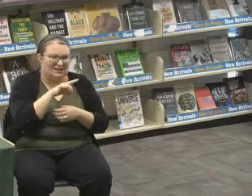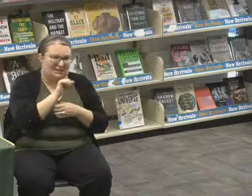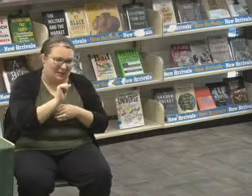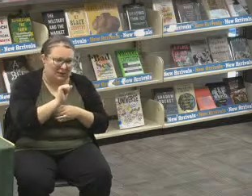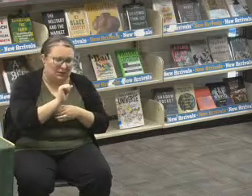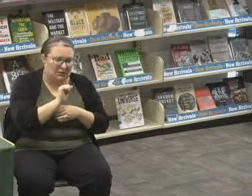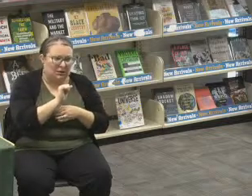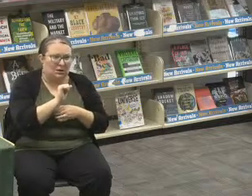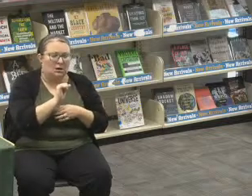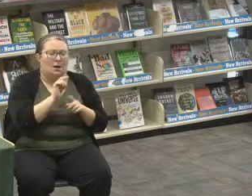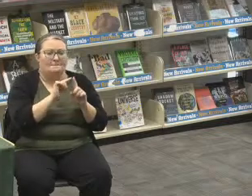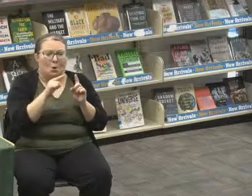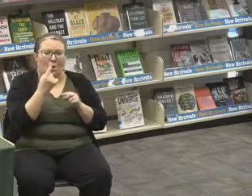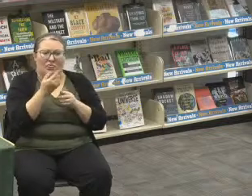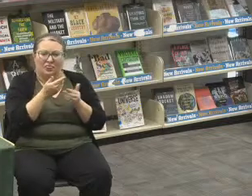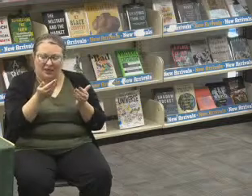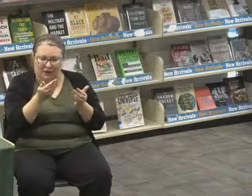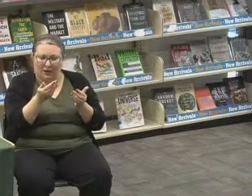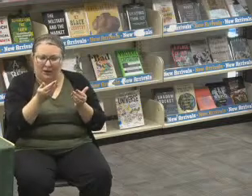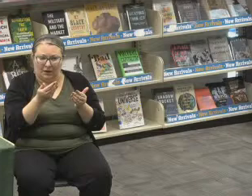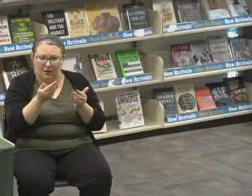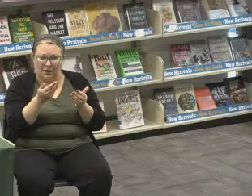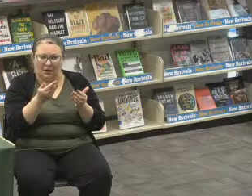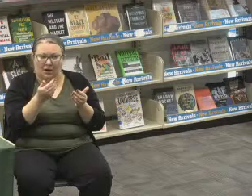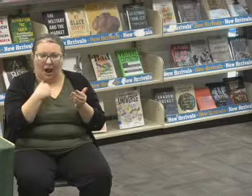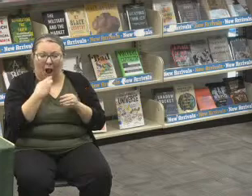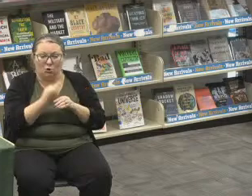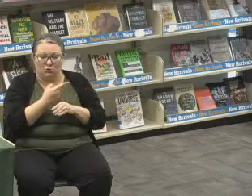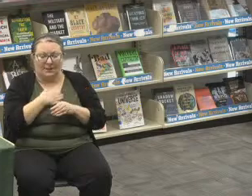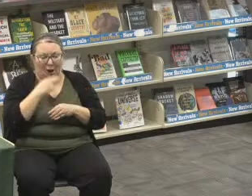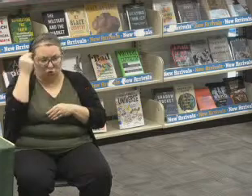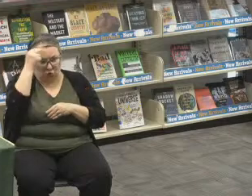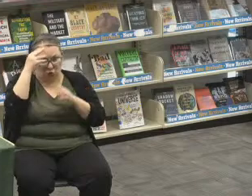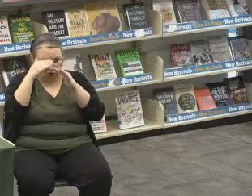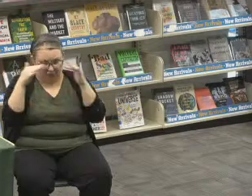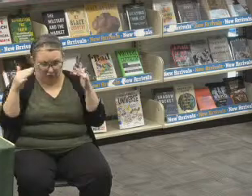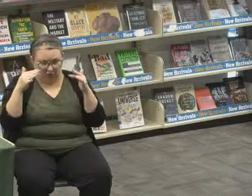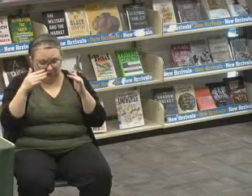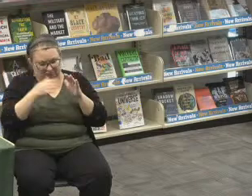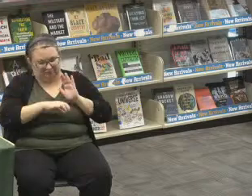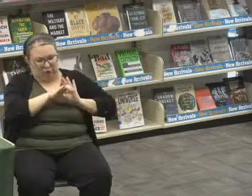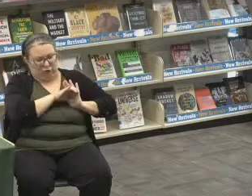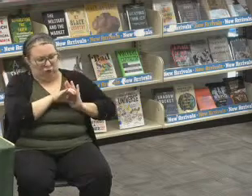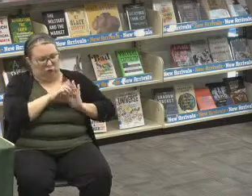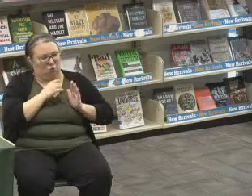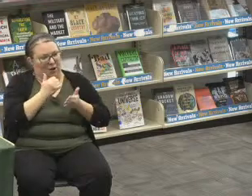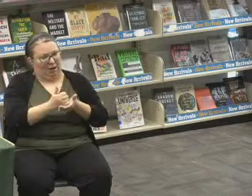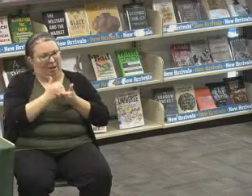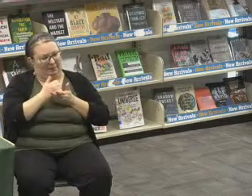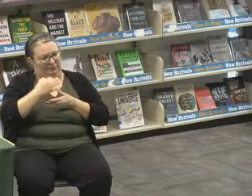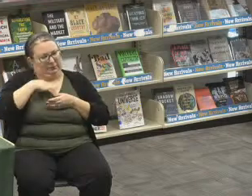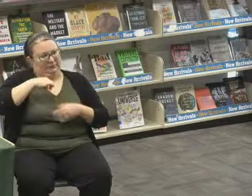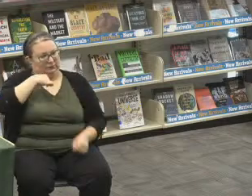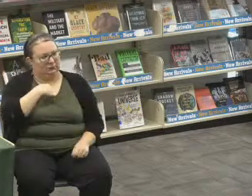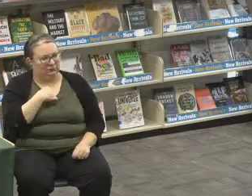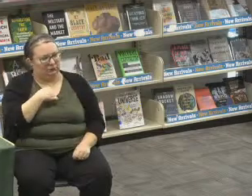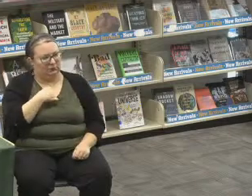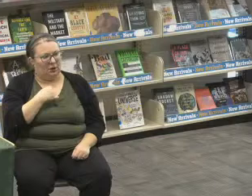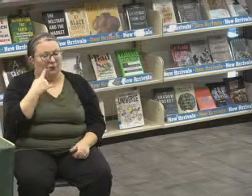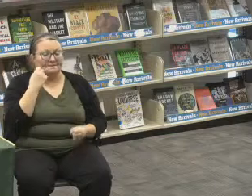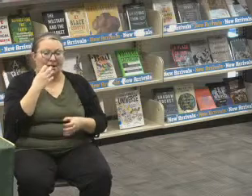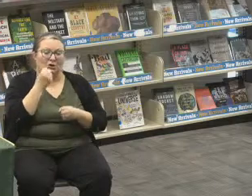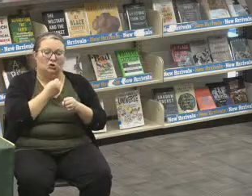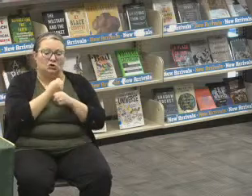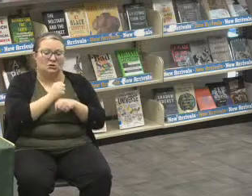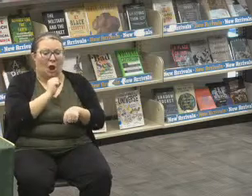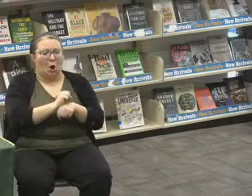disability. But one of the ways that I've used my neurodiversity to my advantage is that for years I